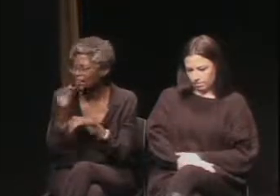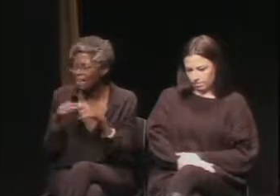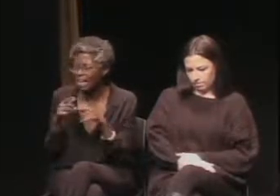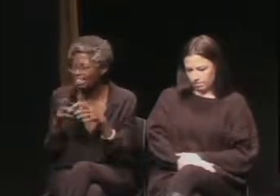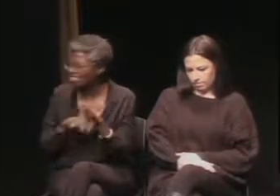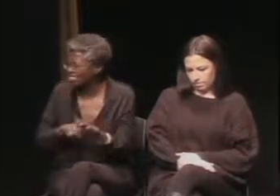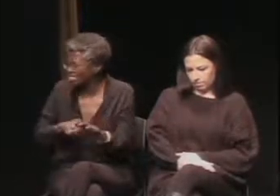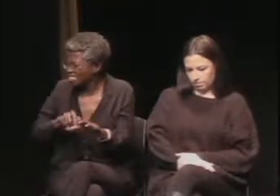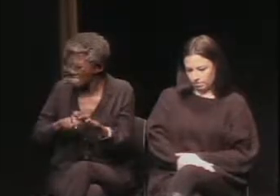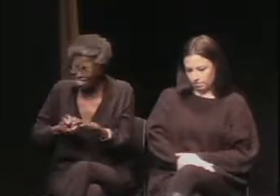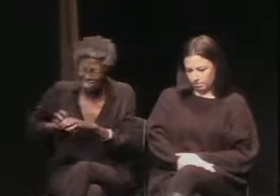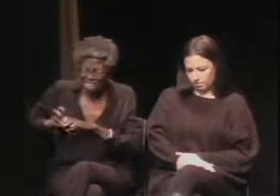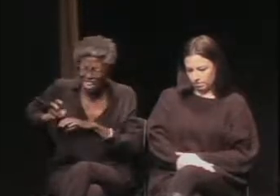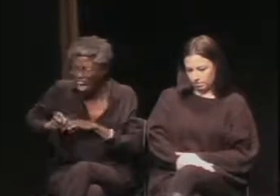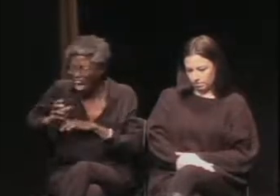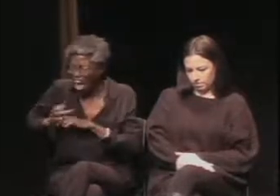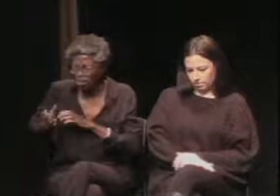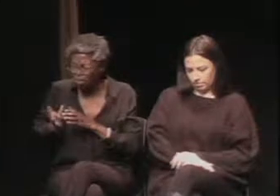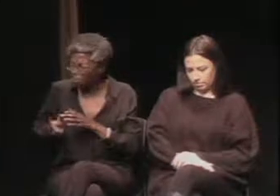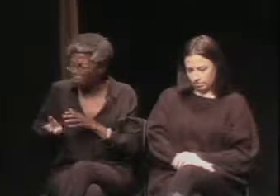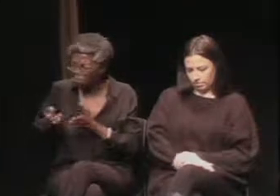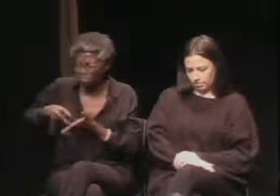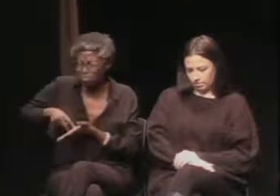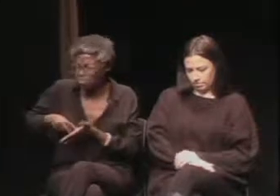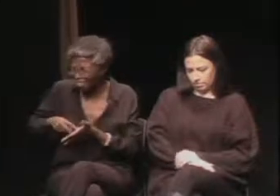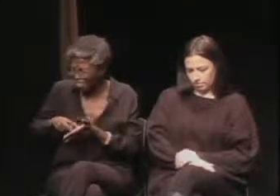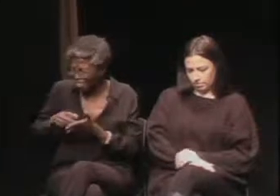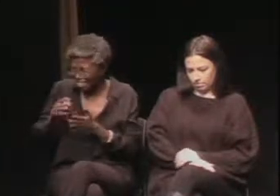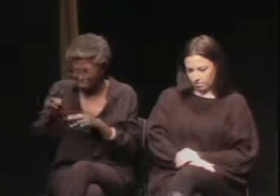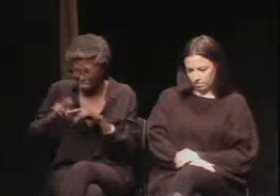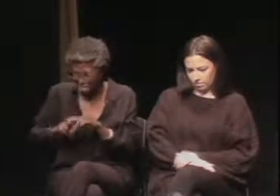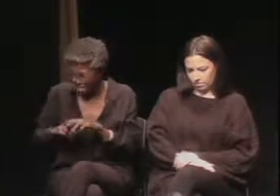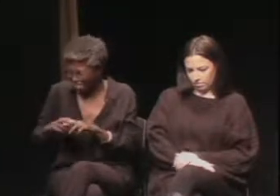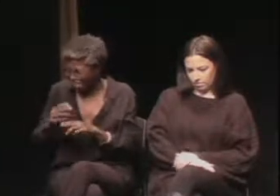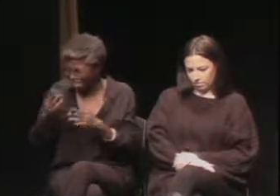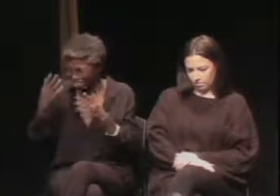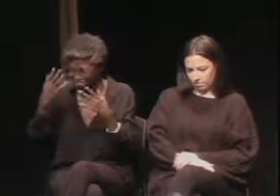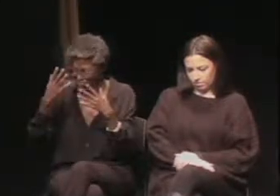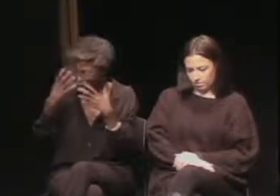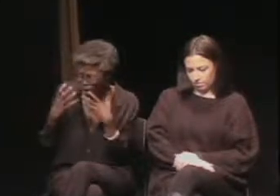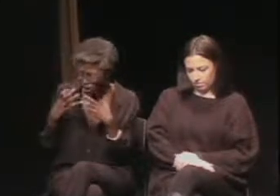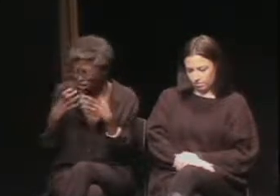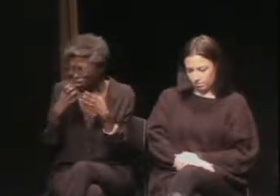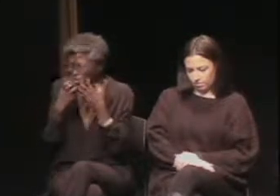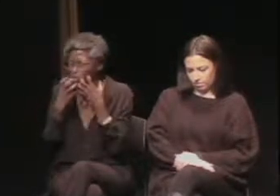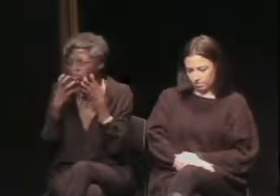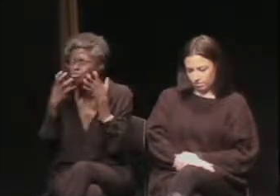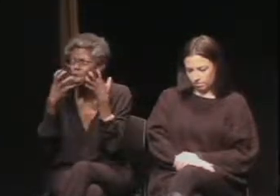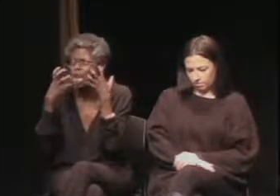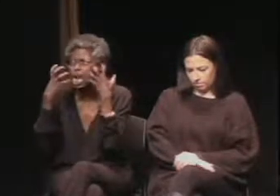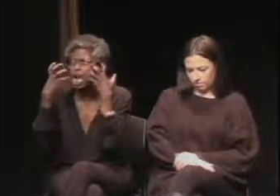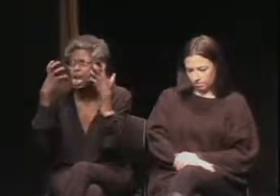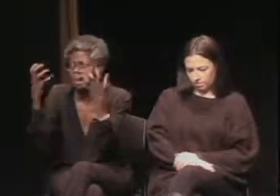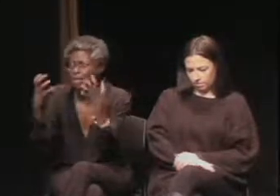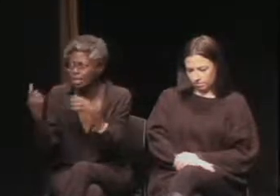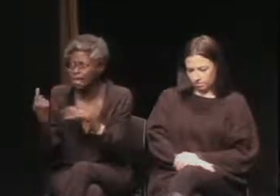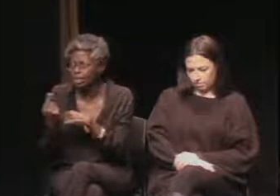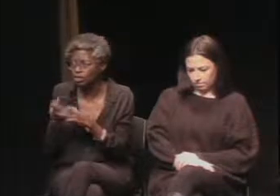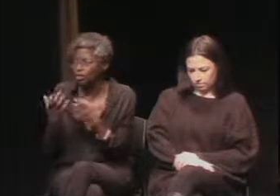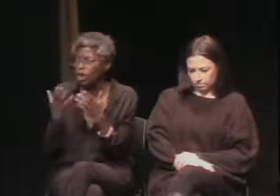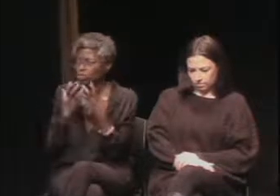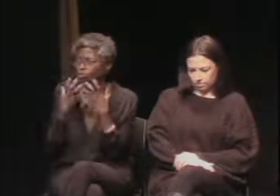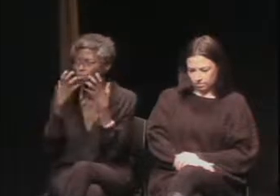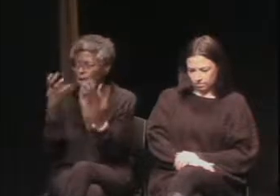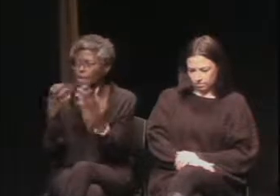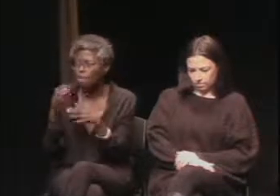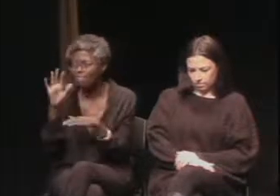yeah. and you cry uncontrollably and you sit in the yeah. dark and you write nonsense or you scream at the top of your lungs or you want to scream at the top of your